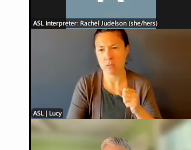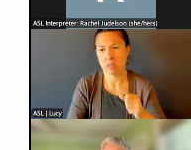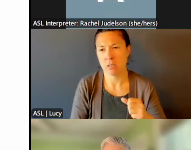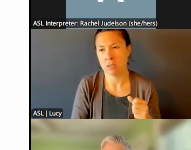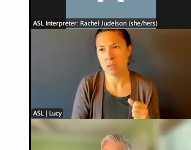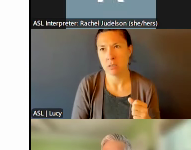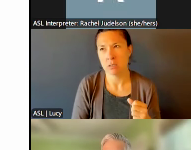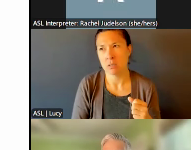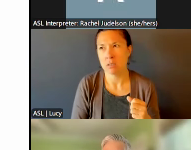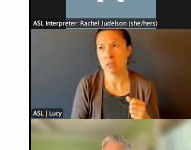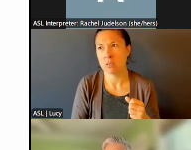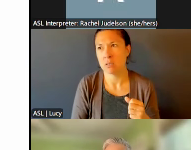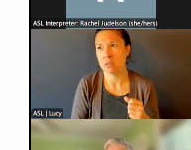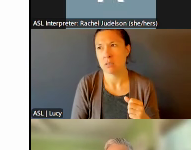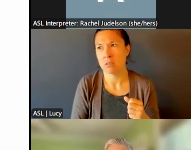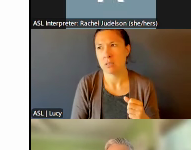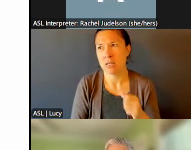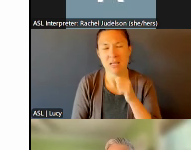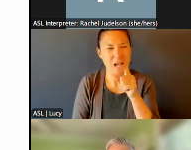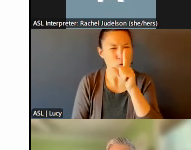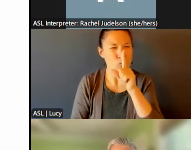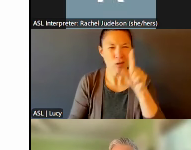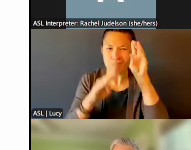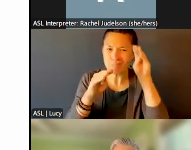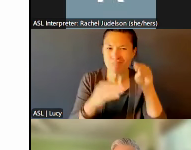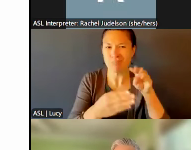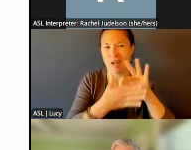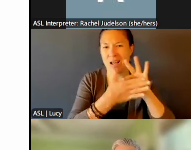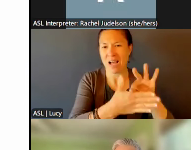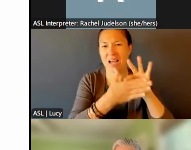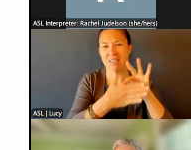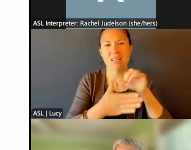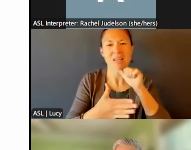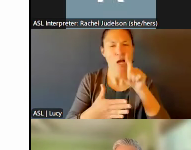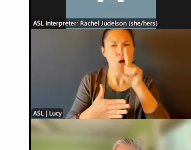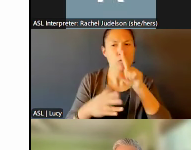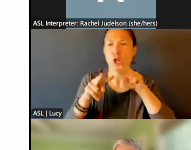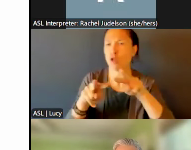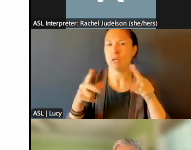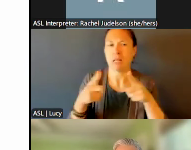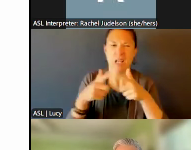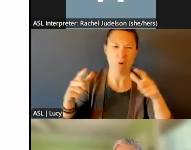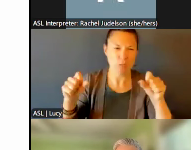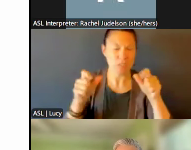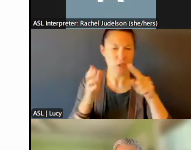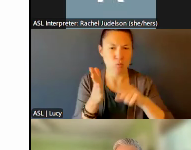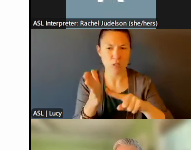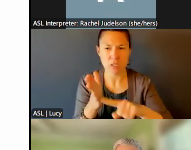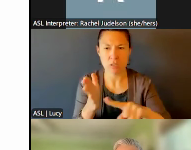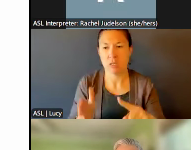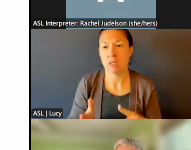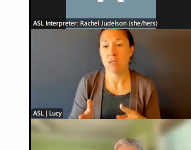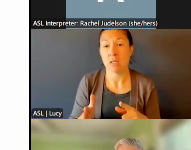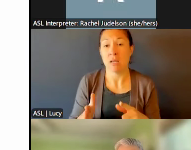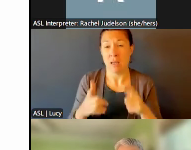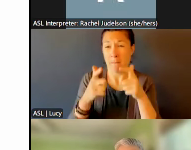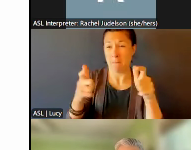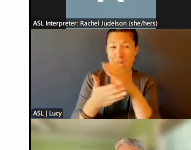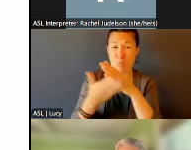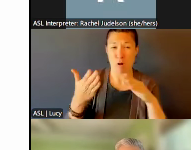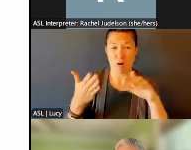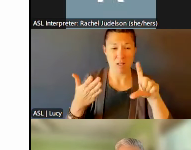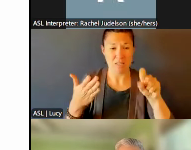really content oriented, meaning they're not looking at linguistic research. So a very large part of the LSA involves